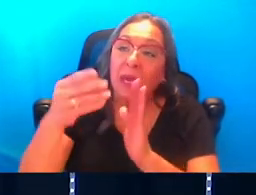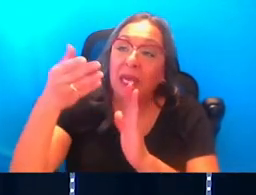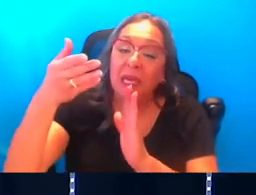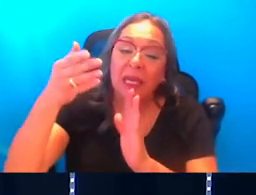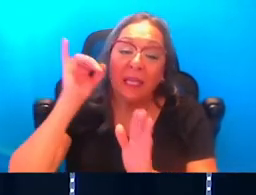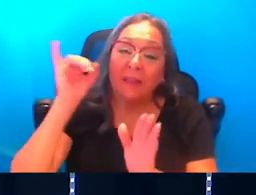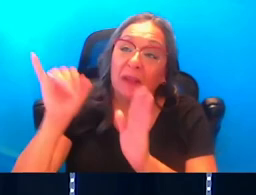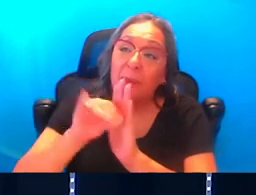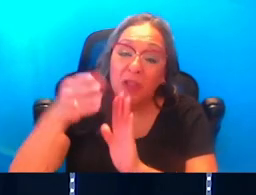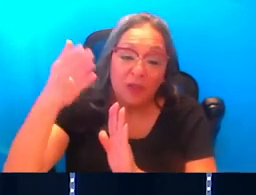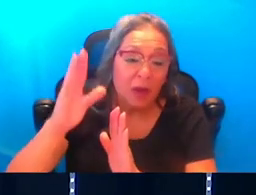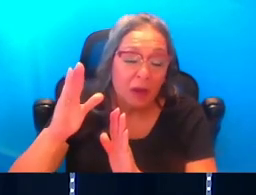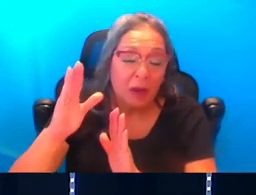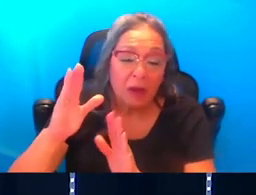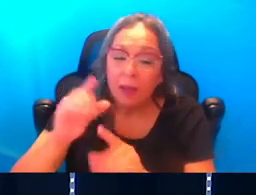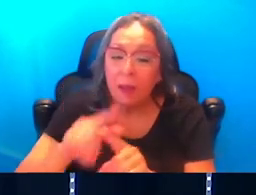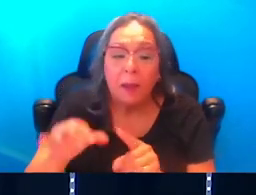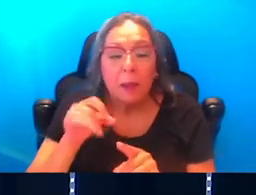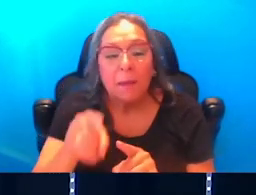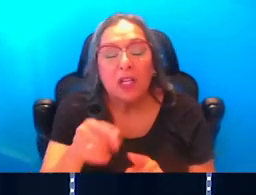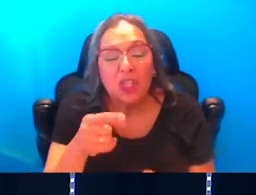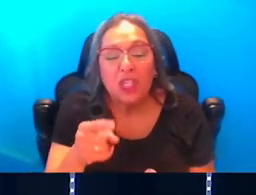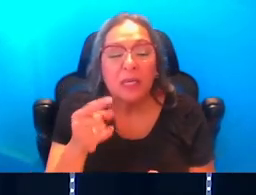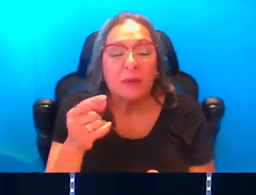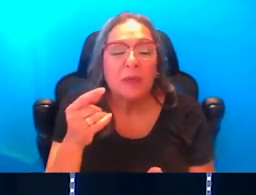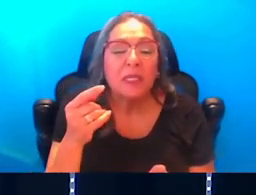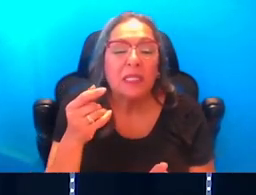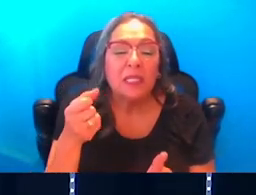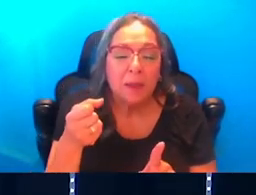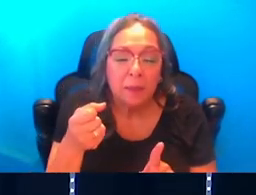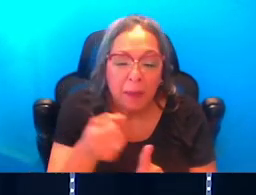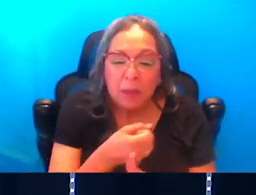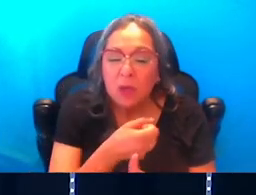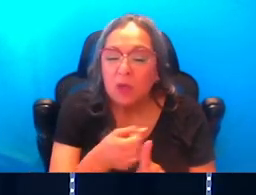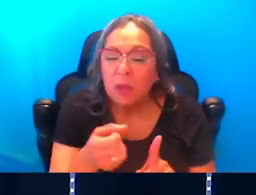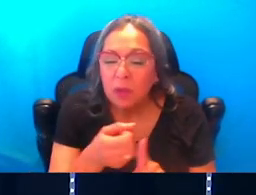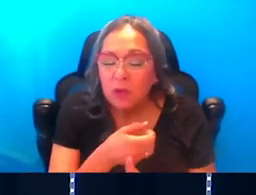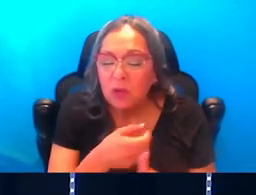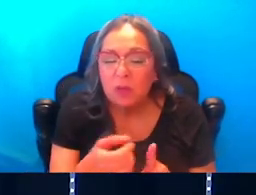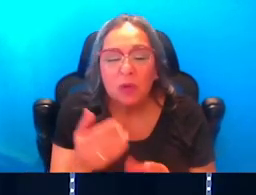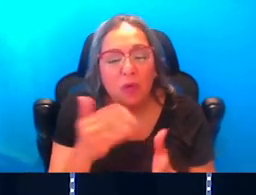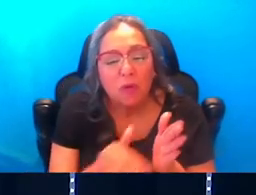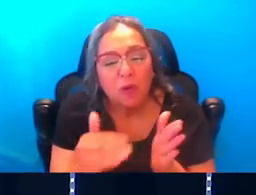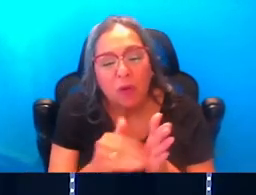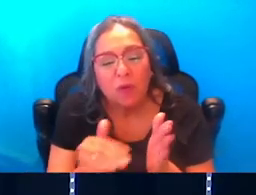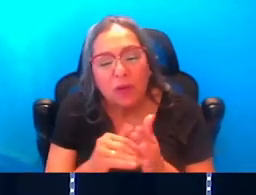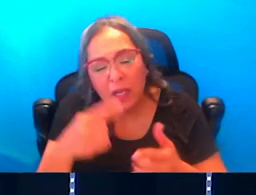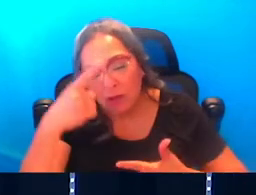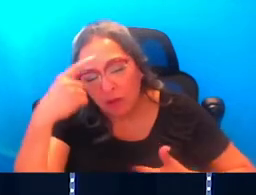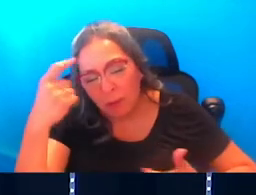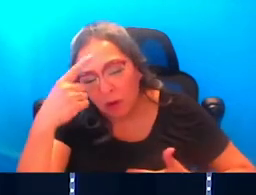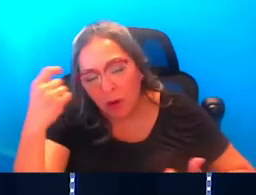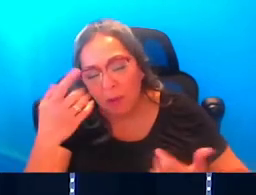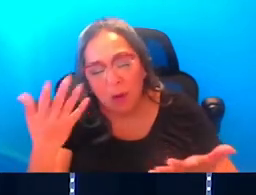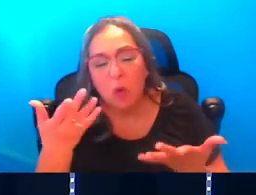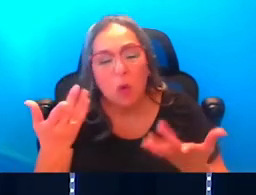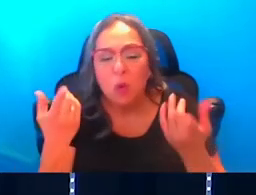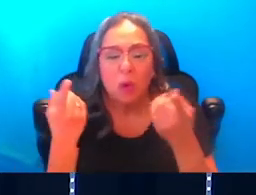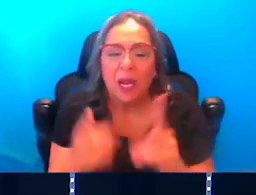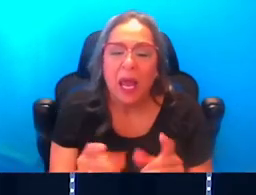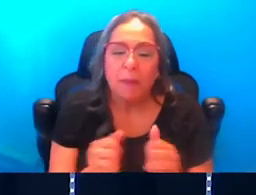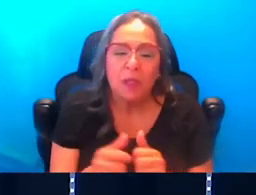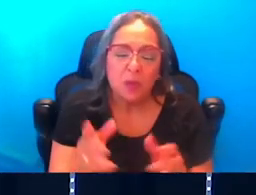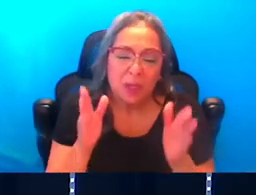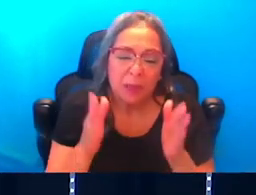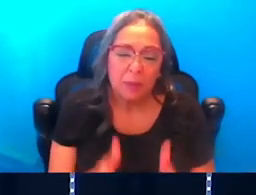what does that kind of abuse and trauma do to somebody? Remember, these are human beings, right? It's not flannel graph. Let's go